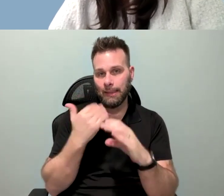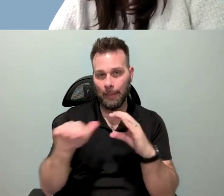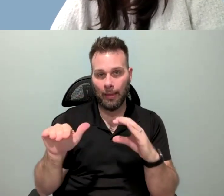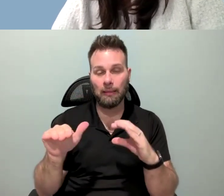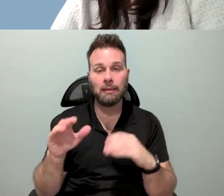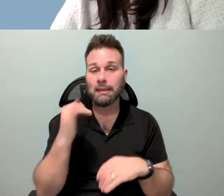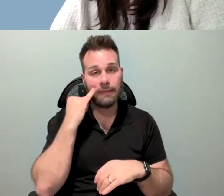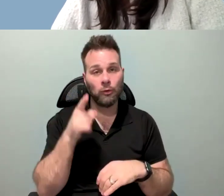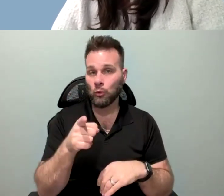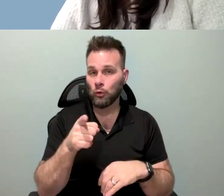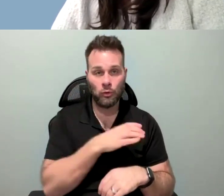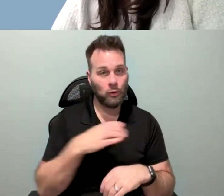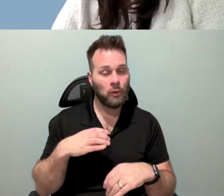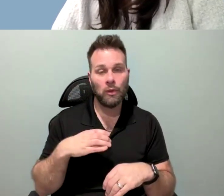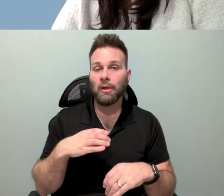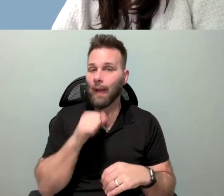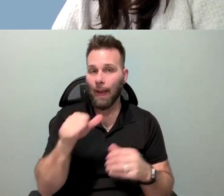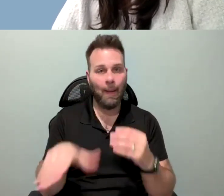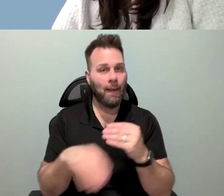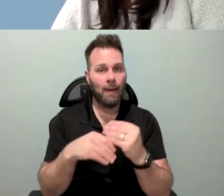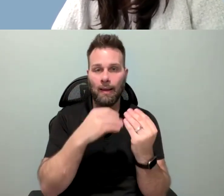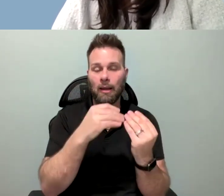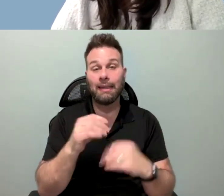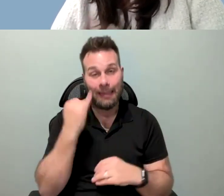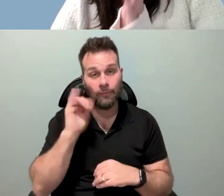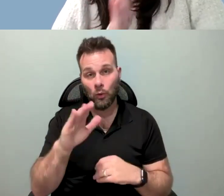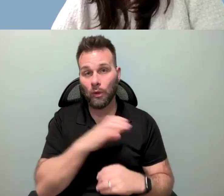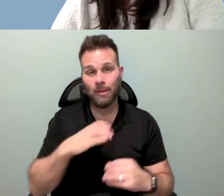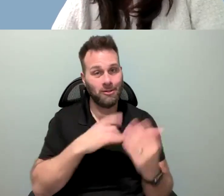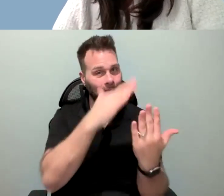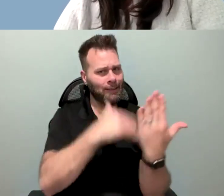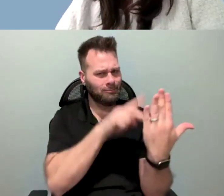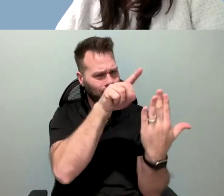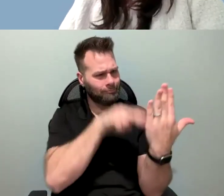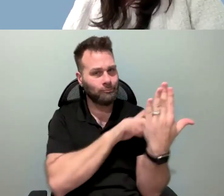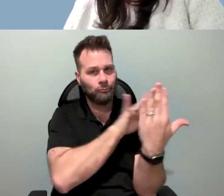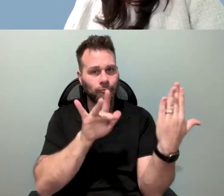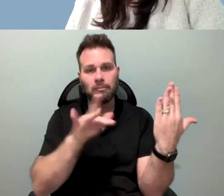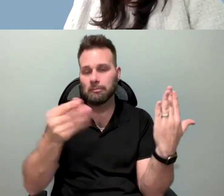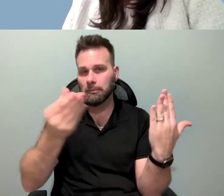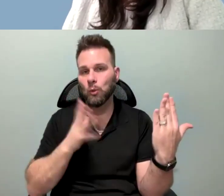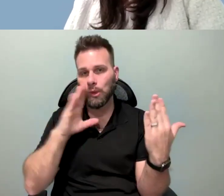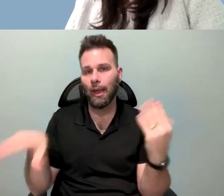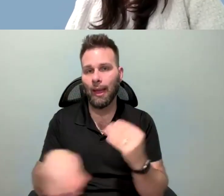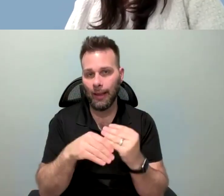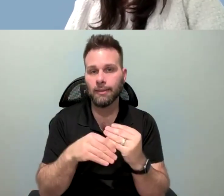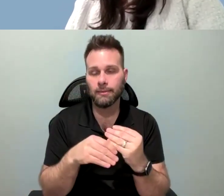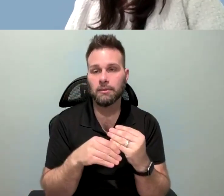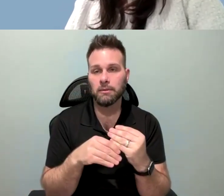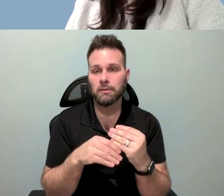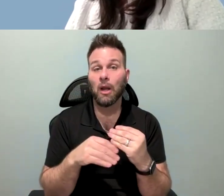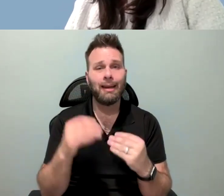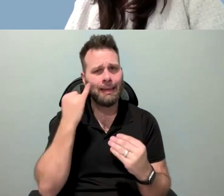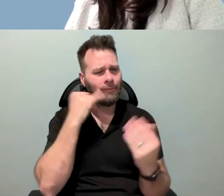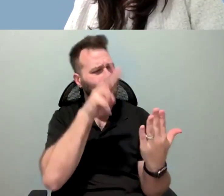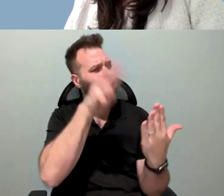out our form so we can add you. And you can find other COD contact information there if there's one in particular you want to reach